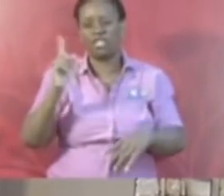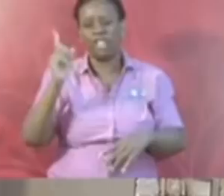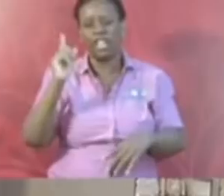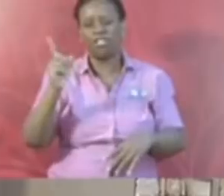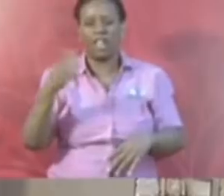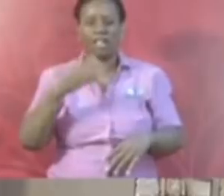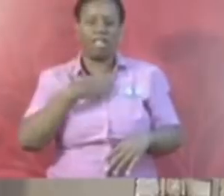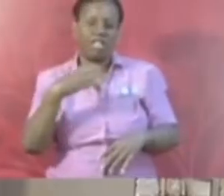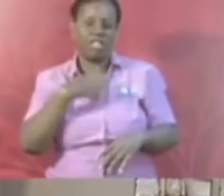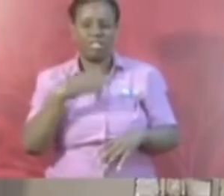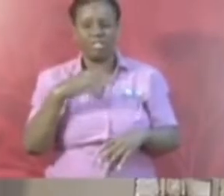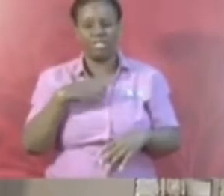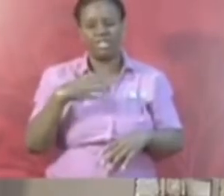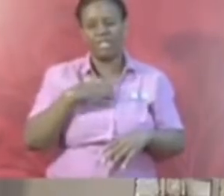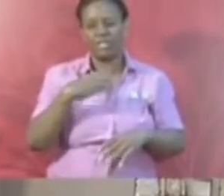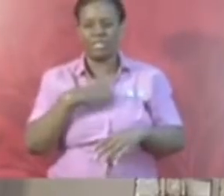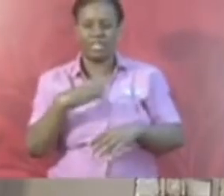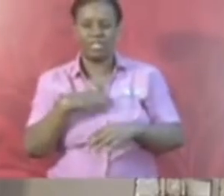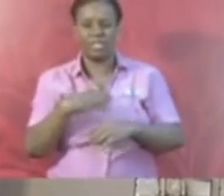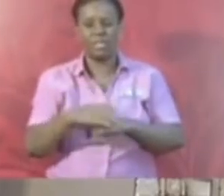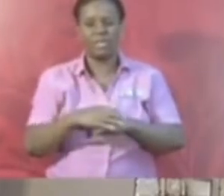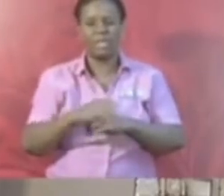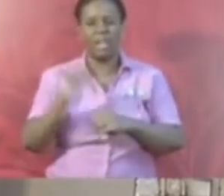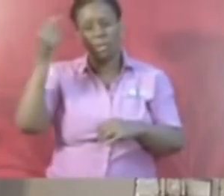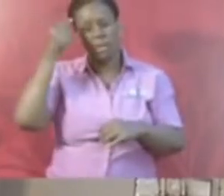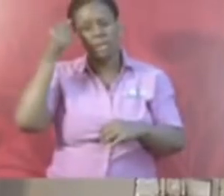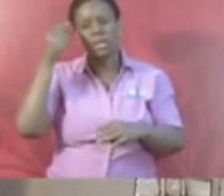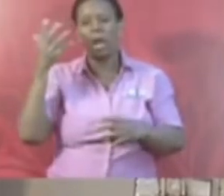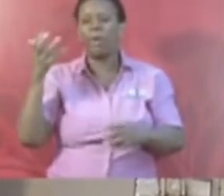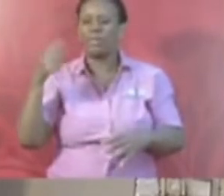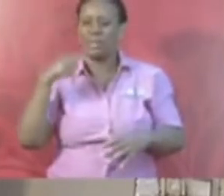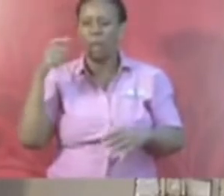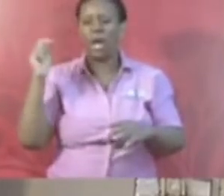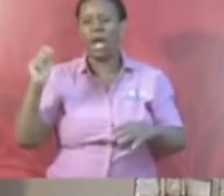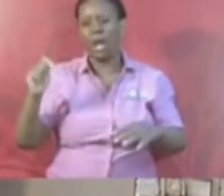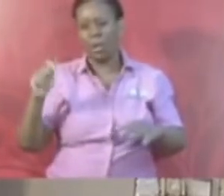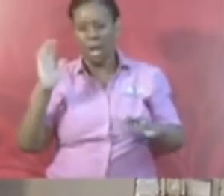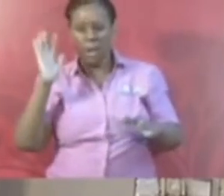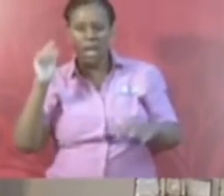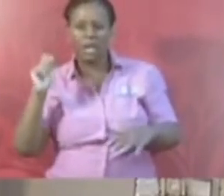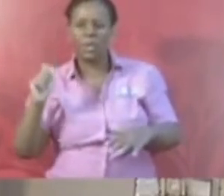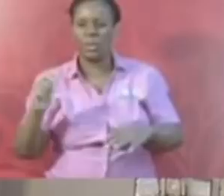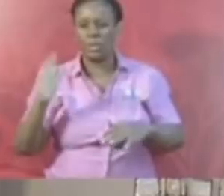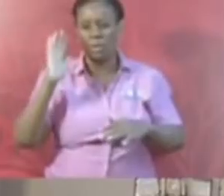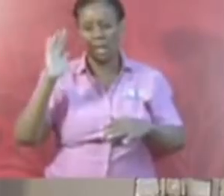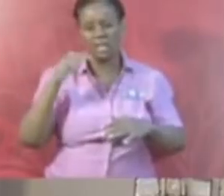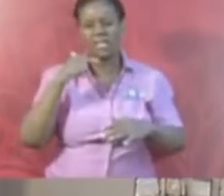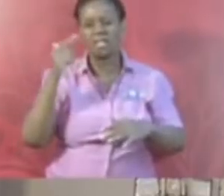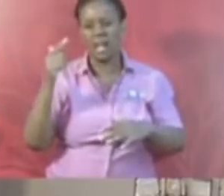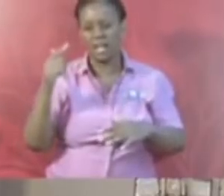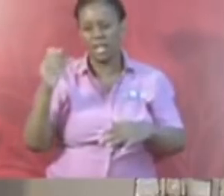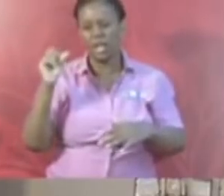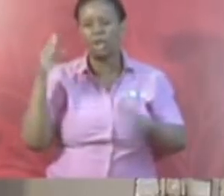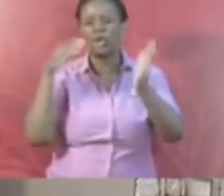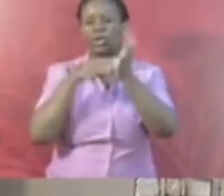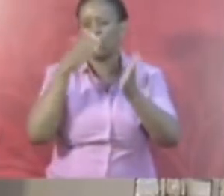young children, and the criteria we've been applying to determine the prioritization of persons getting home has